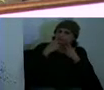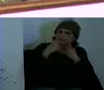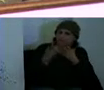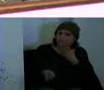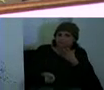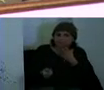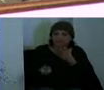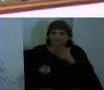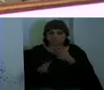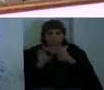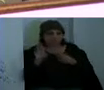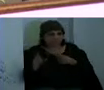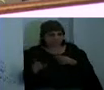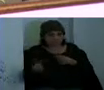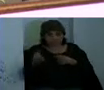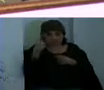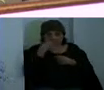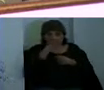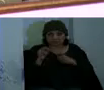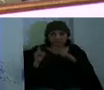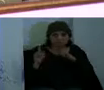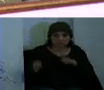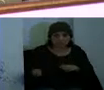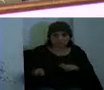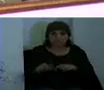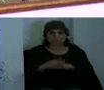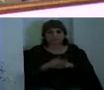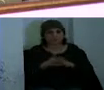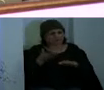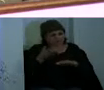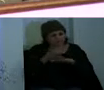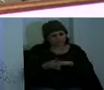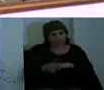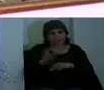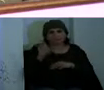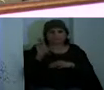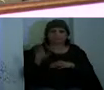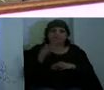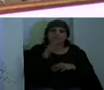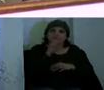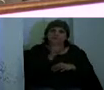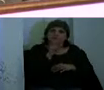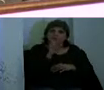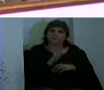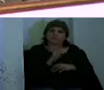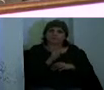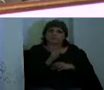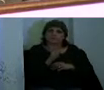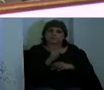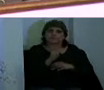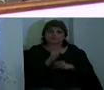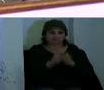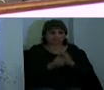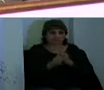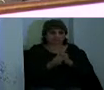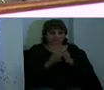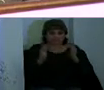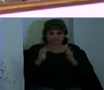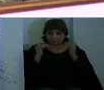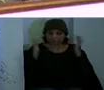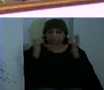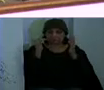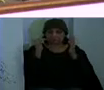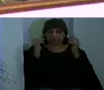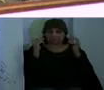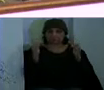at his understanding and his answers, way beyond his age. He was ranked higher. This